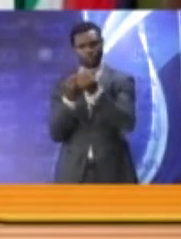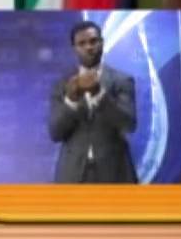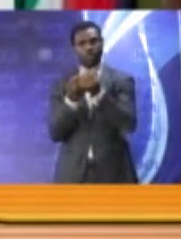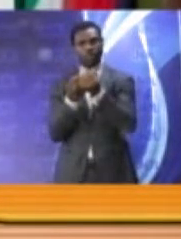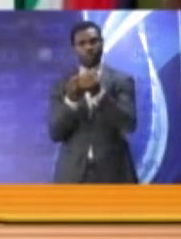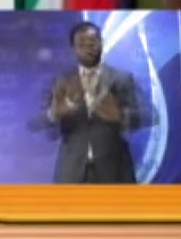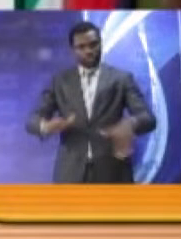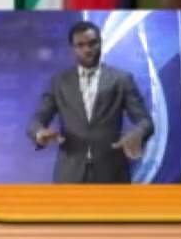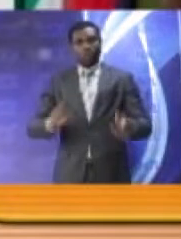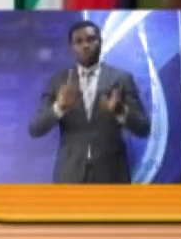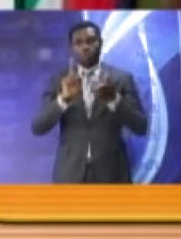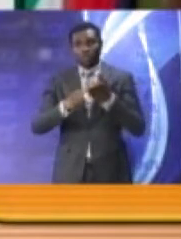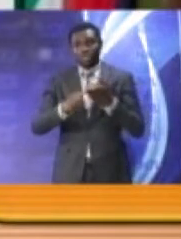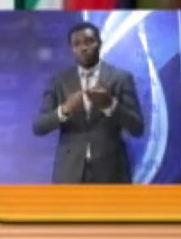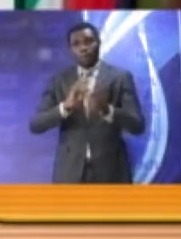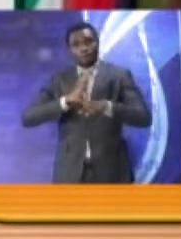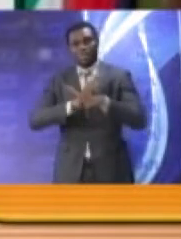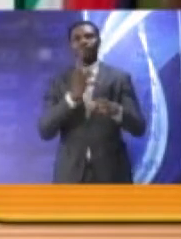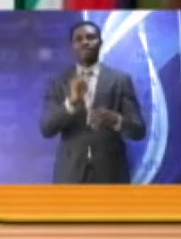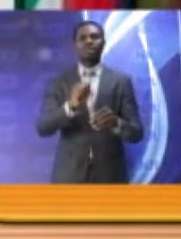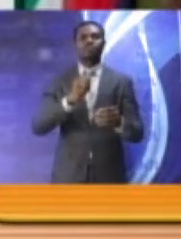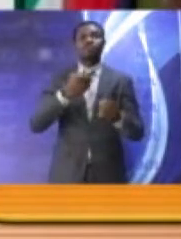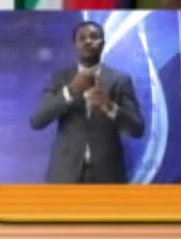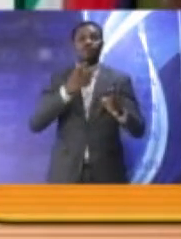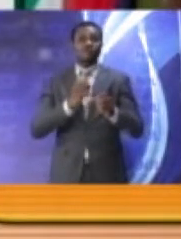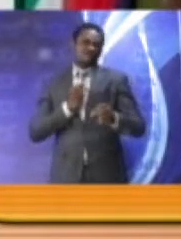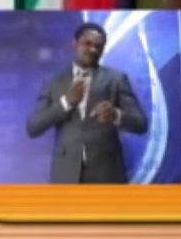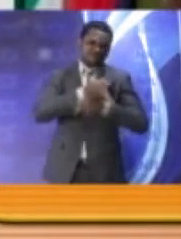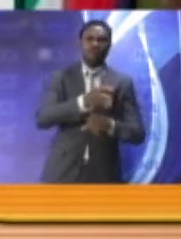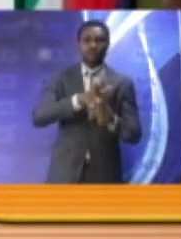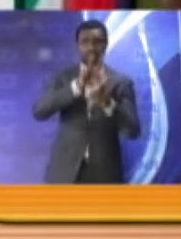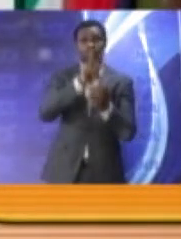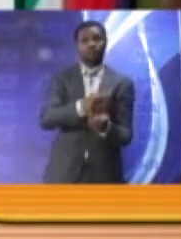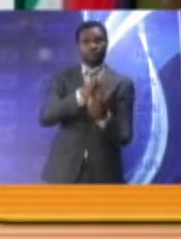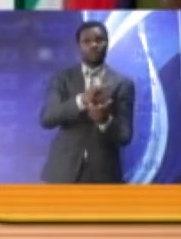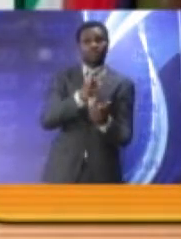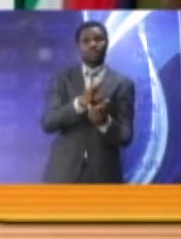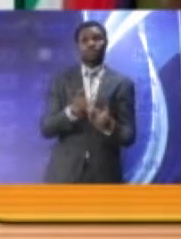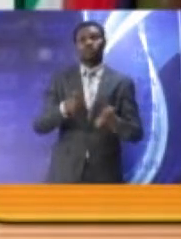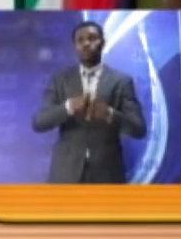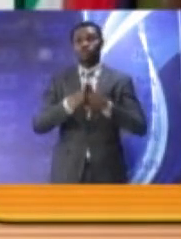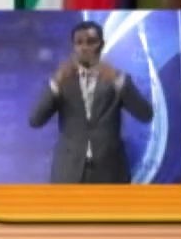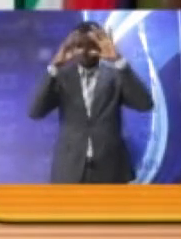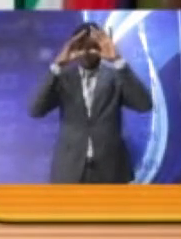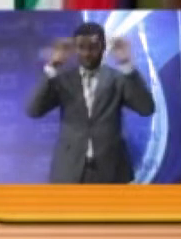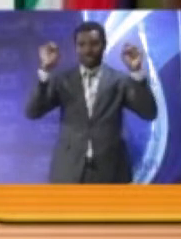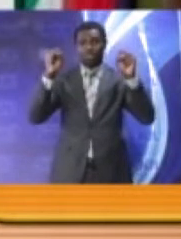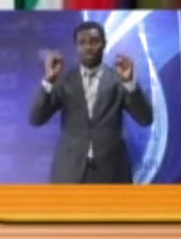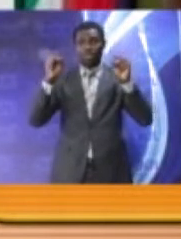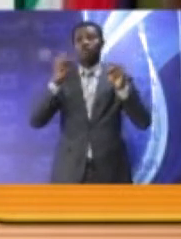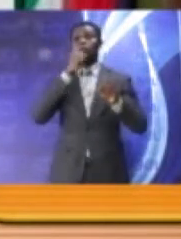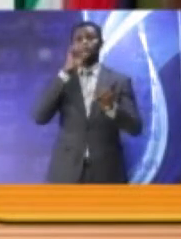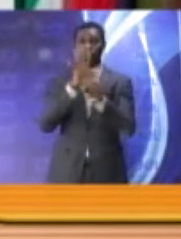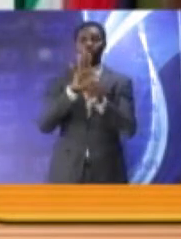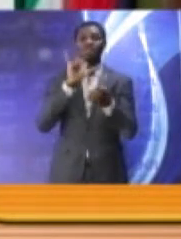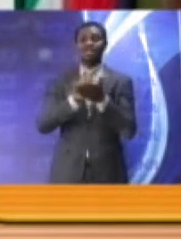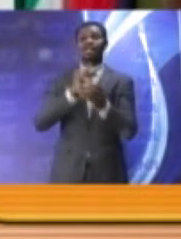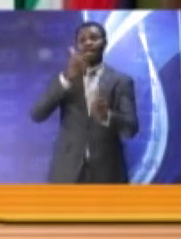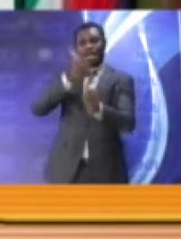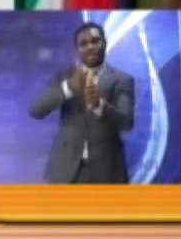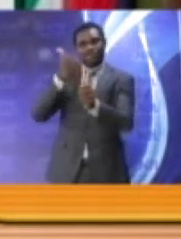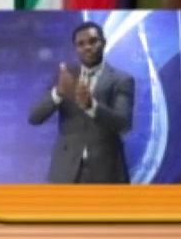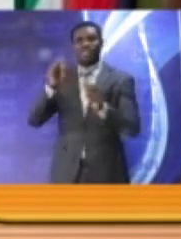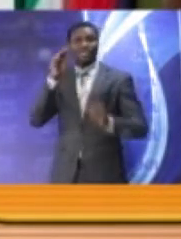abuse and exploitation. The president also reiterates that his administration will continue to ensure that every Nigerian